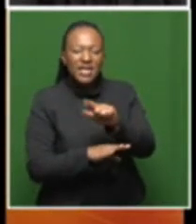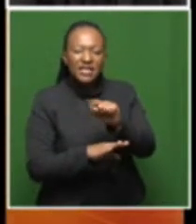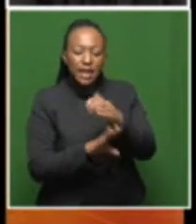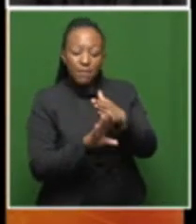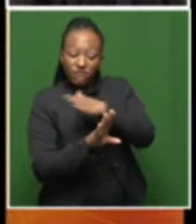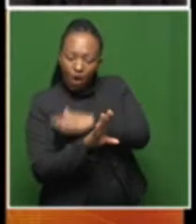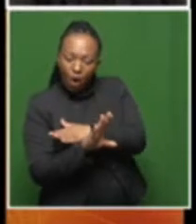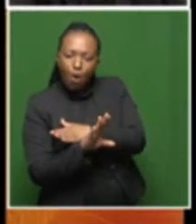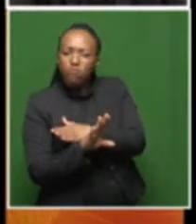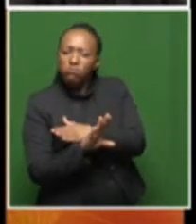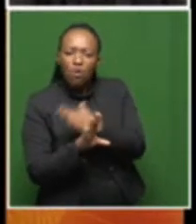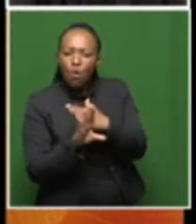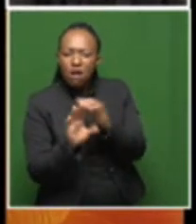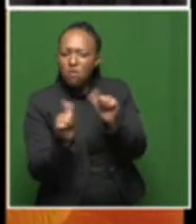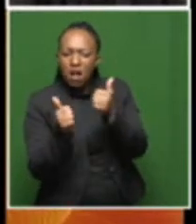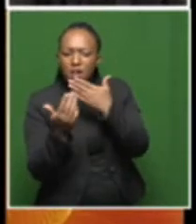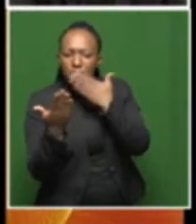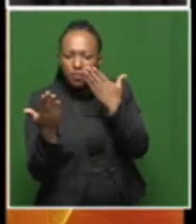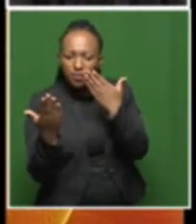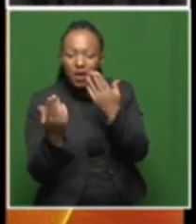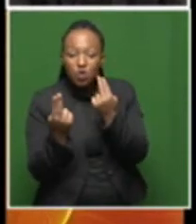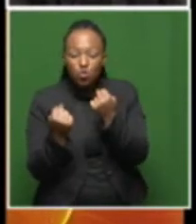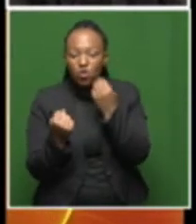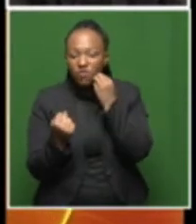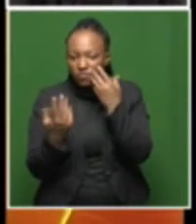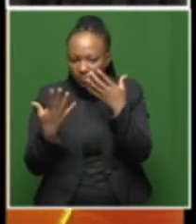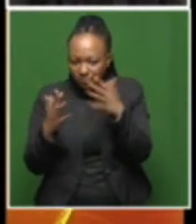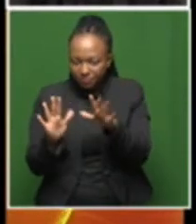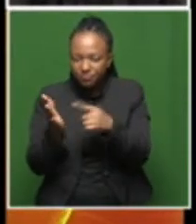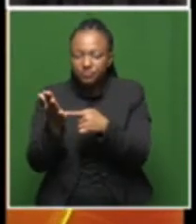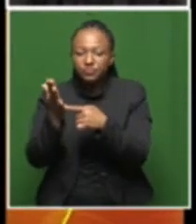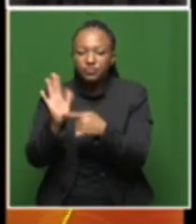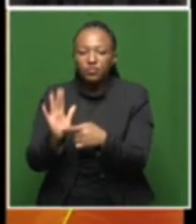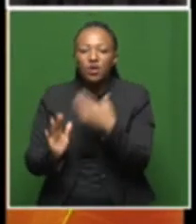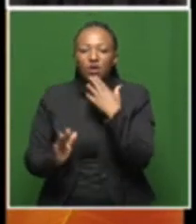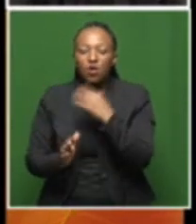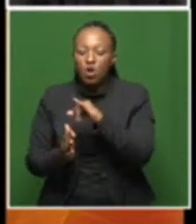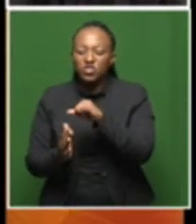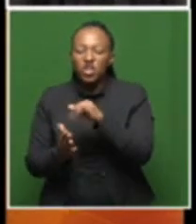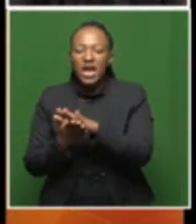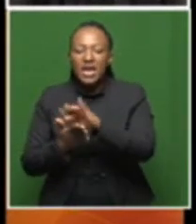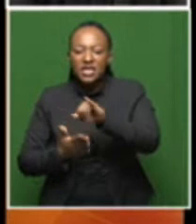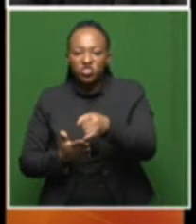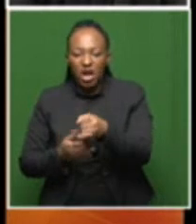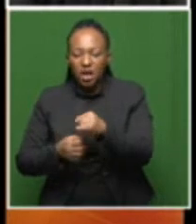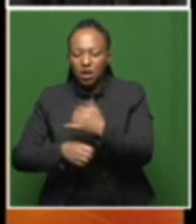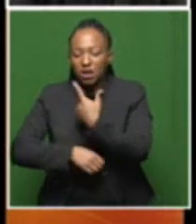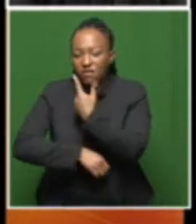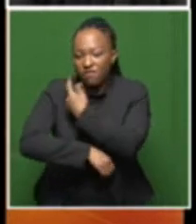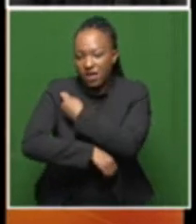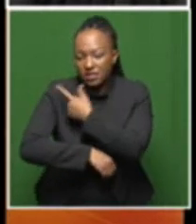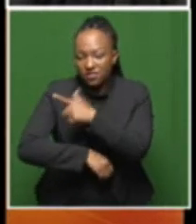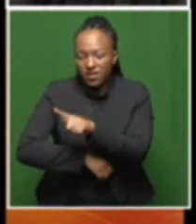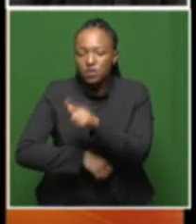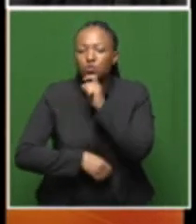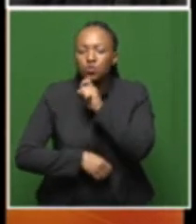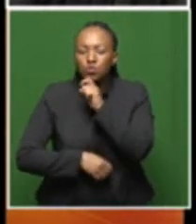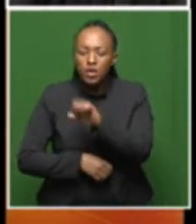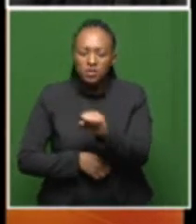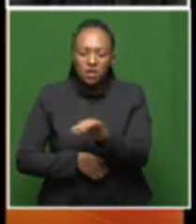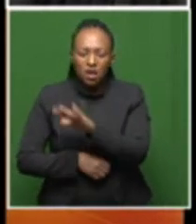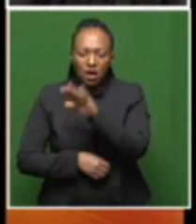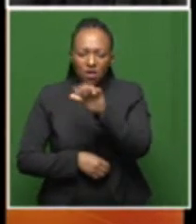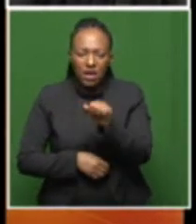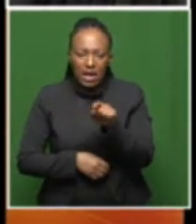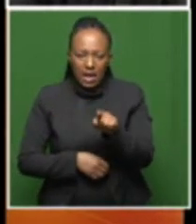variant. This is also new data released by the J&J vaccine that's being rolled out in South Africa.